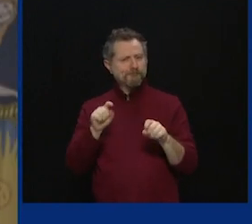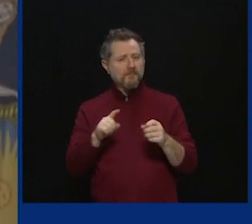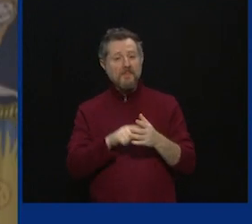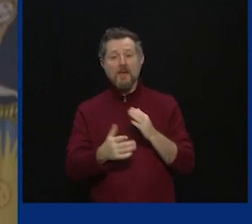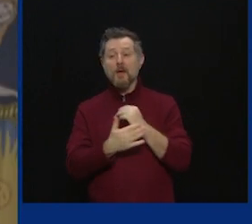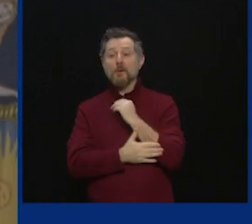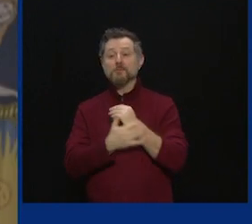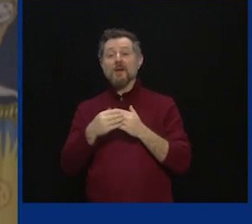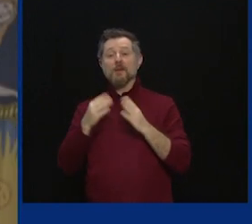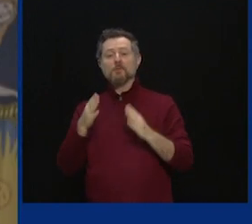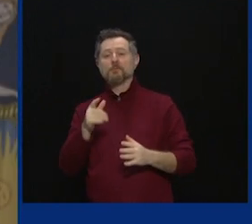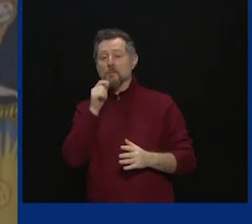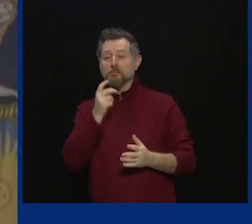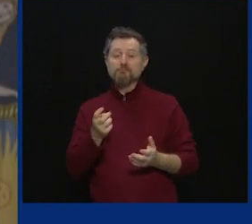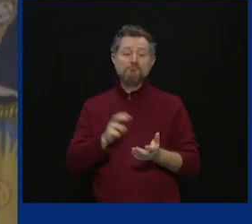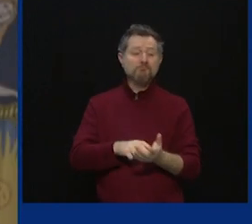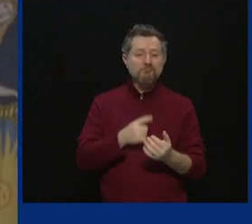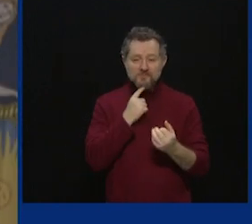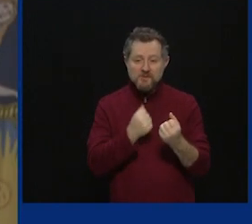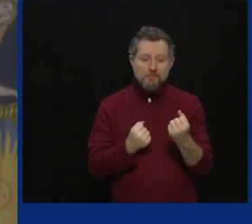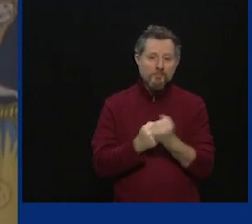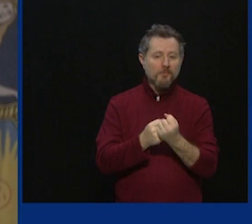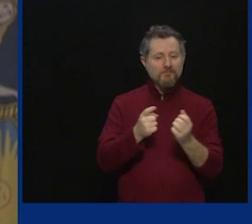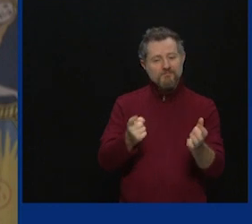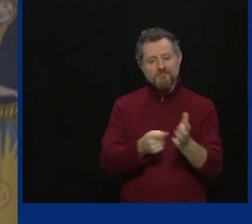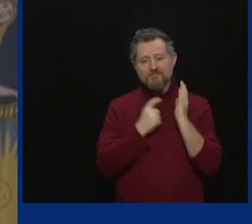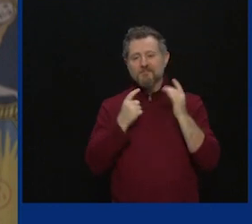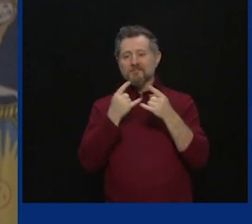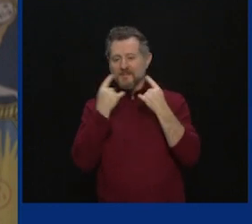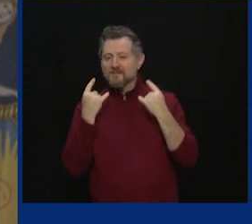if you want to do a quick analysis, I believe they represent